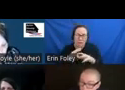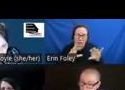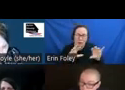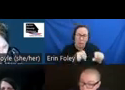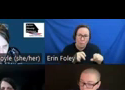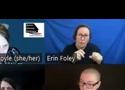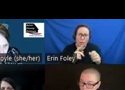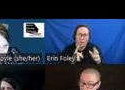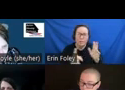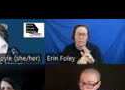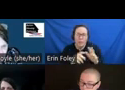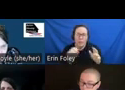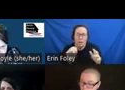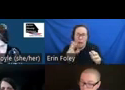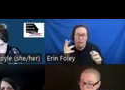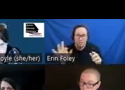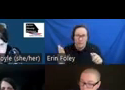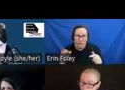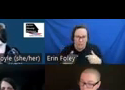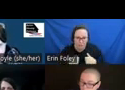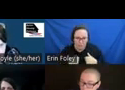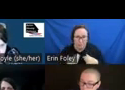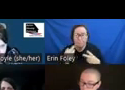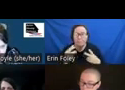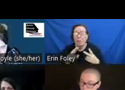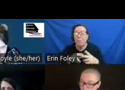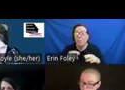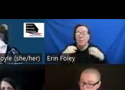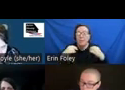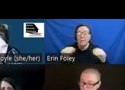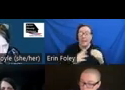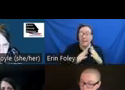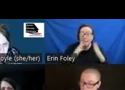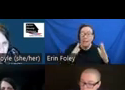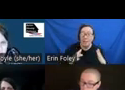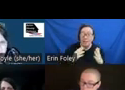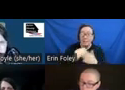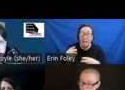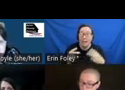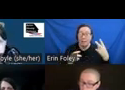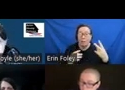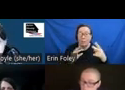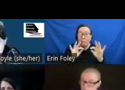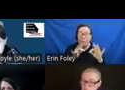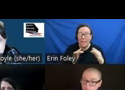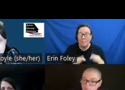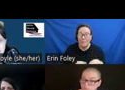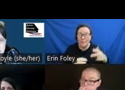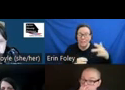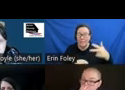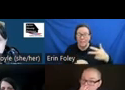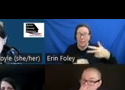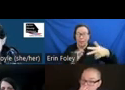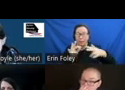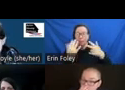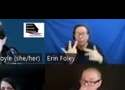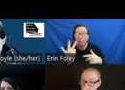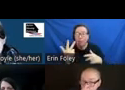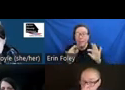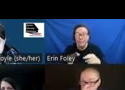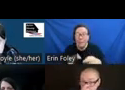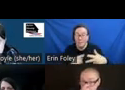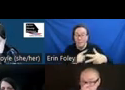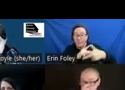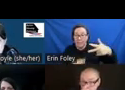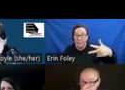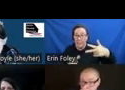Similarly, someone might sell the house and buy a 2 or 3 family. And the third unit might be for rental income, which could be important if